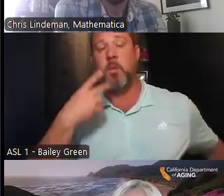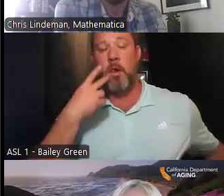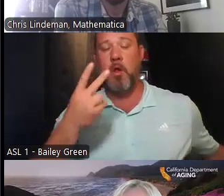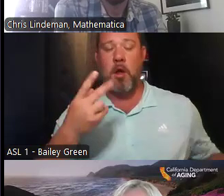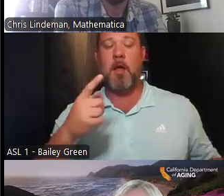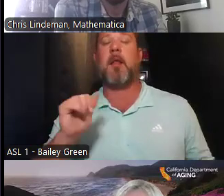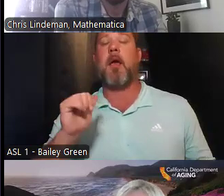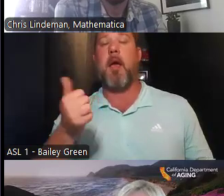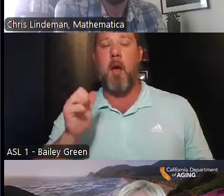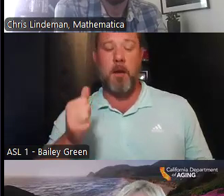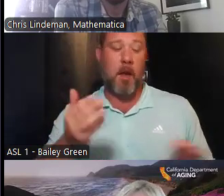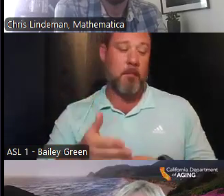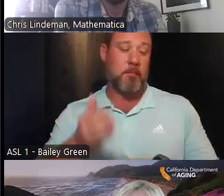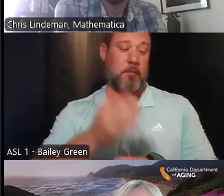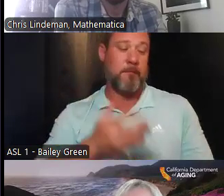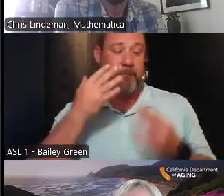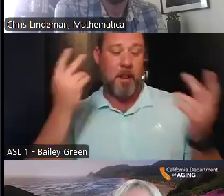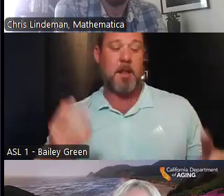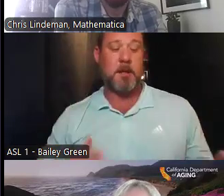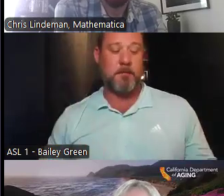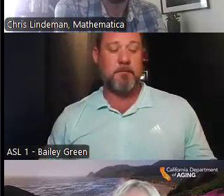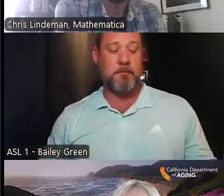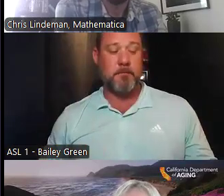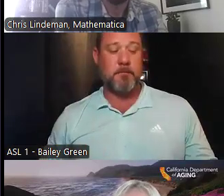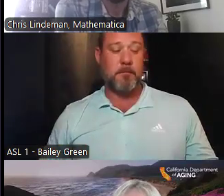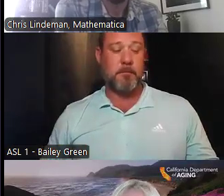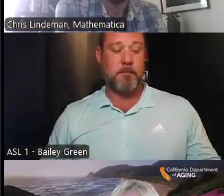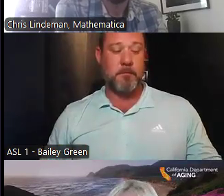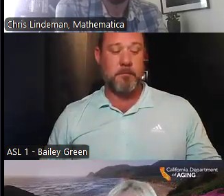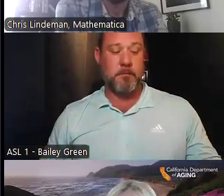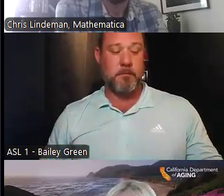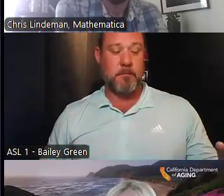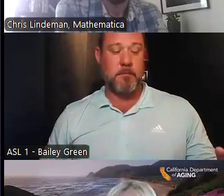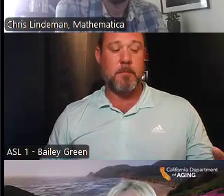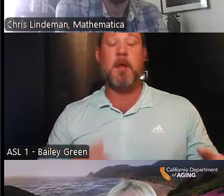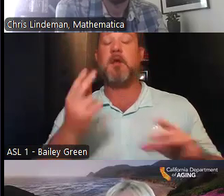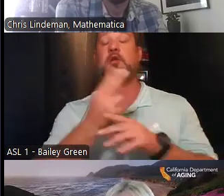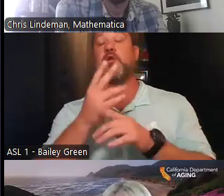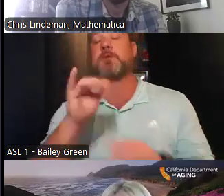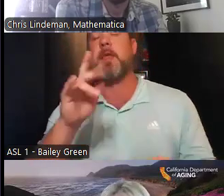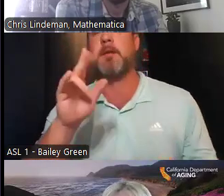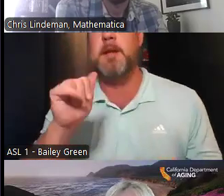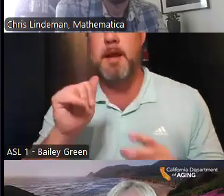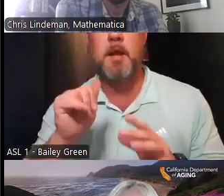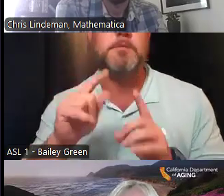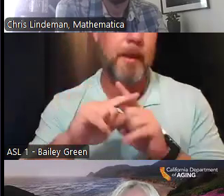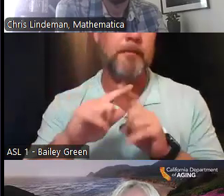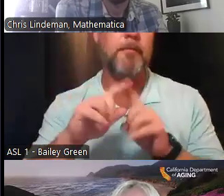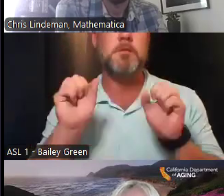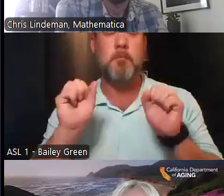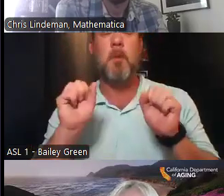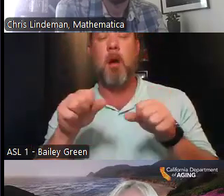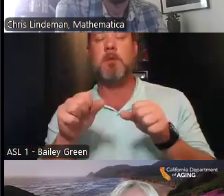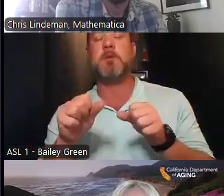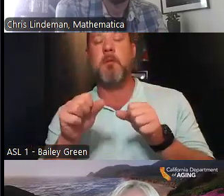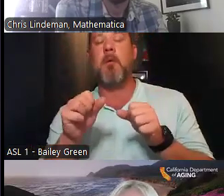think about how we can make it more user friendly and be able to utilize the data as effectively as possible. So we've